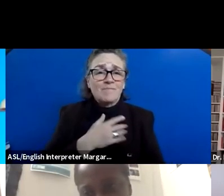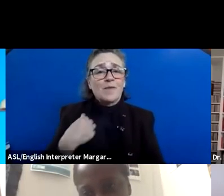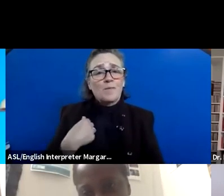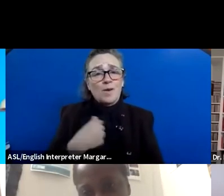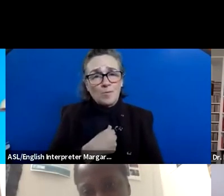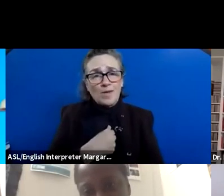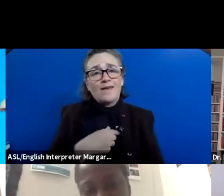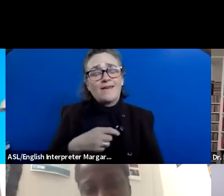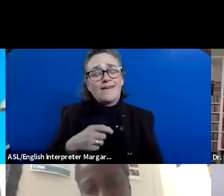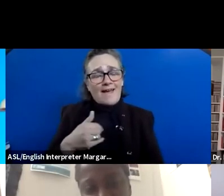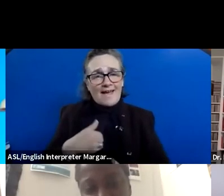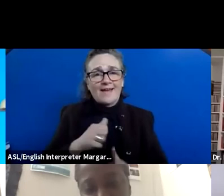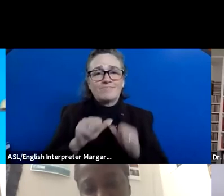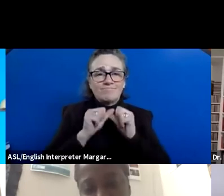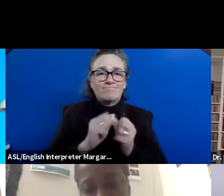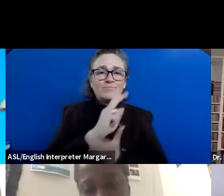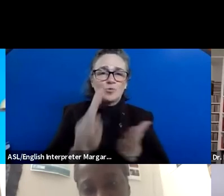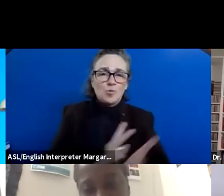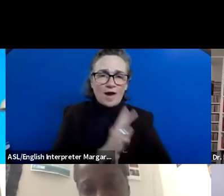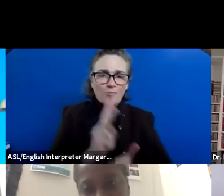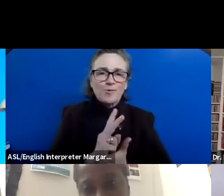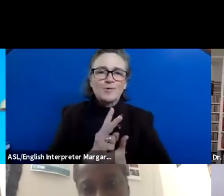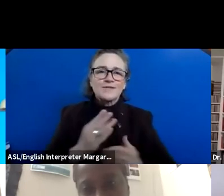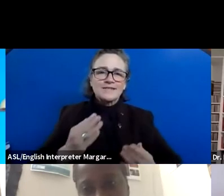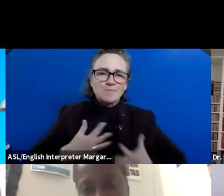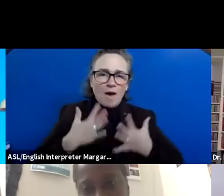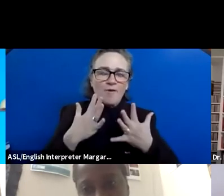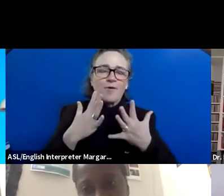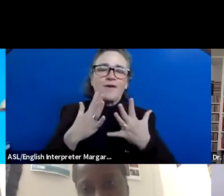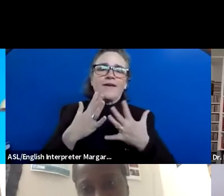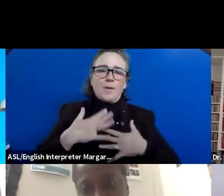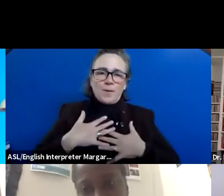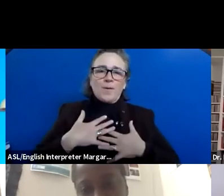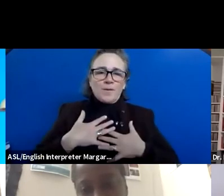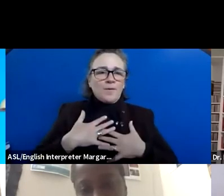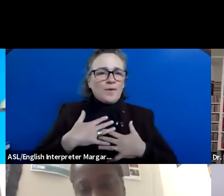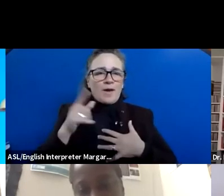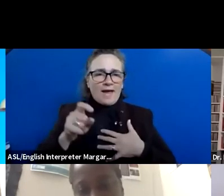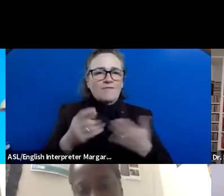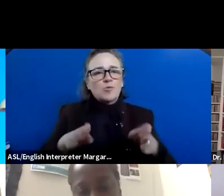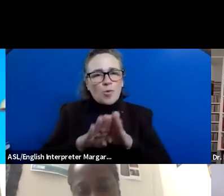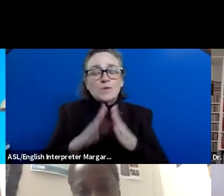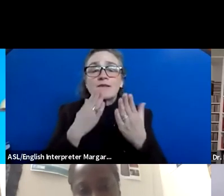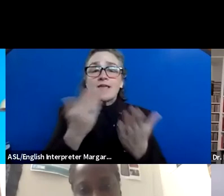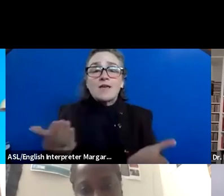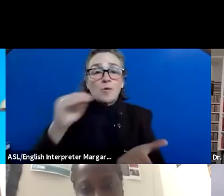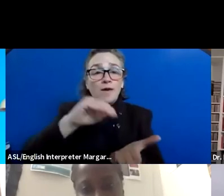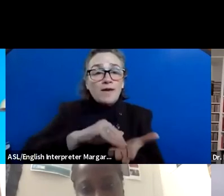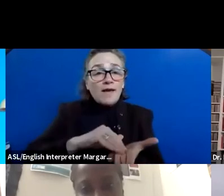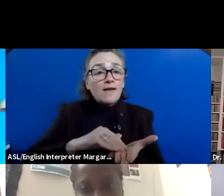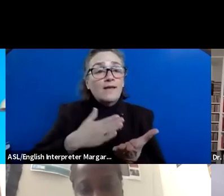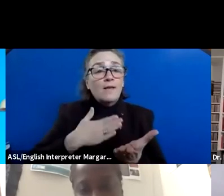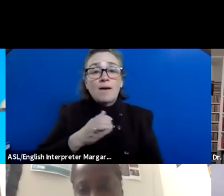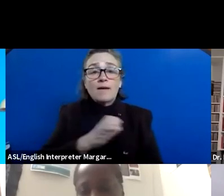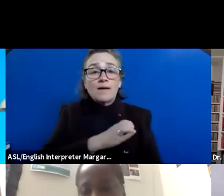very stimulating and moving hours. And so, yes, thank you again. And I don't know if my fellow committee, if